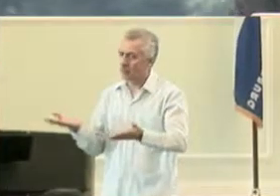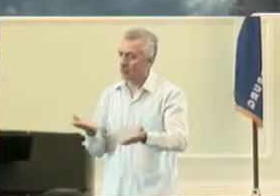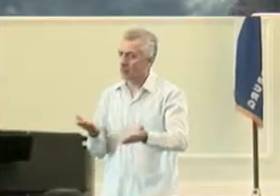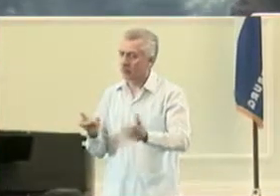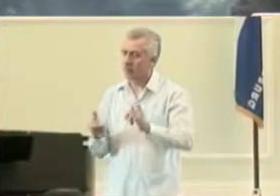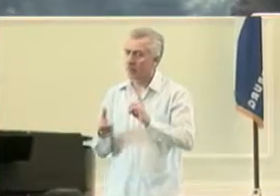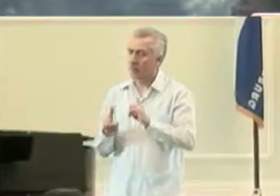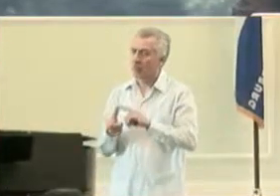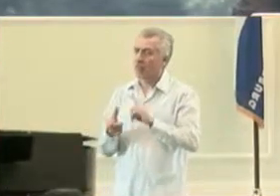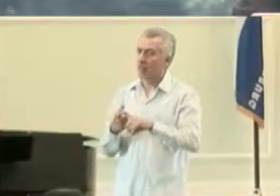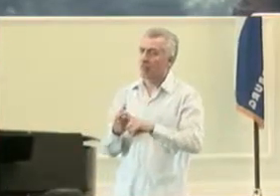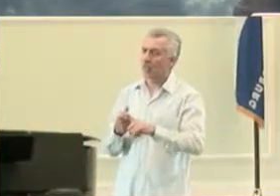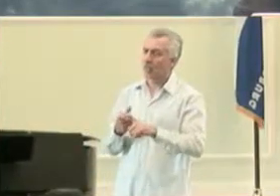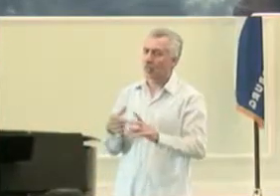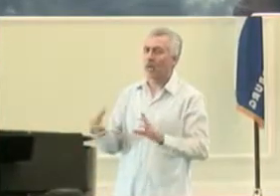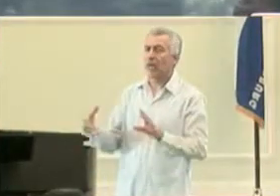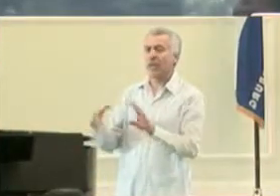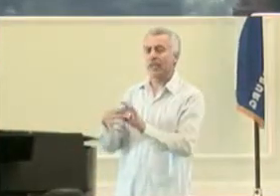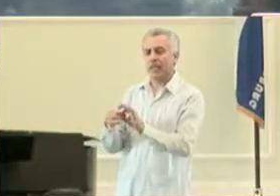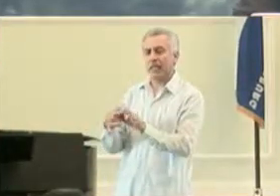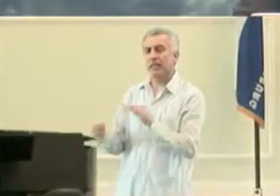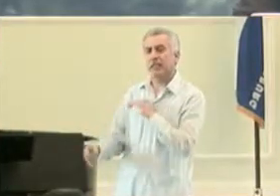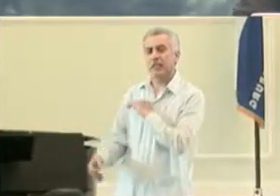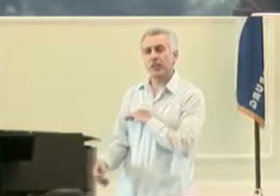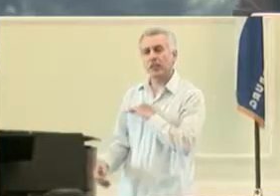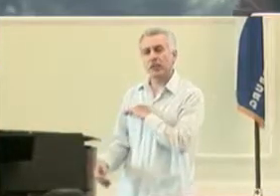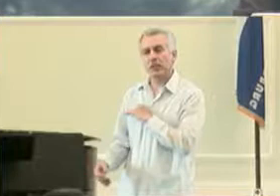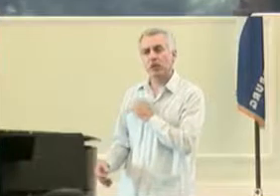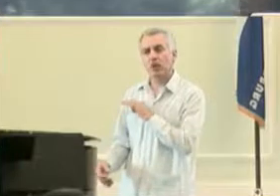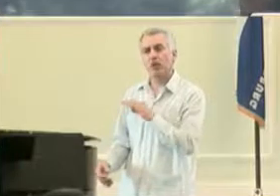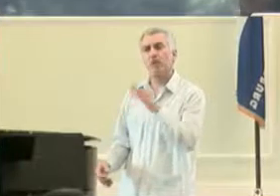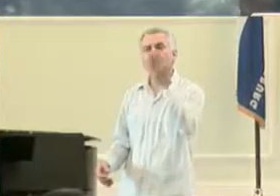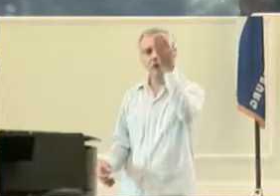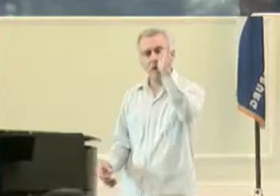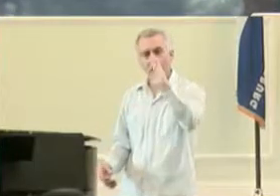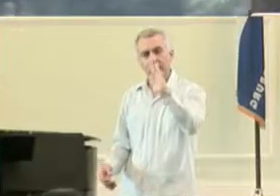then we are engaged in the mission of God.